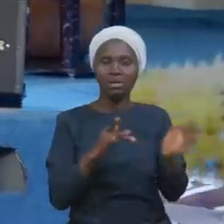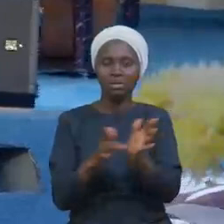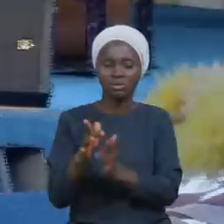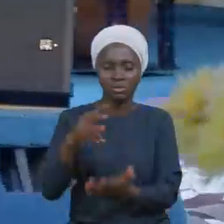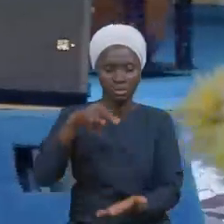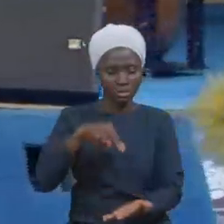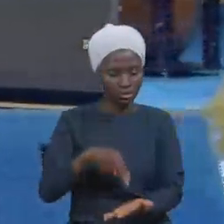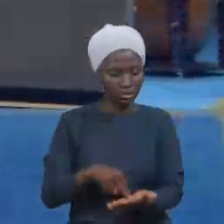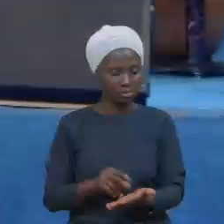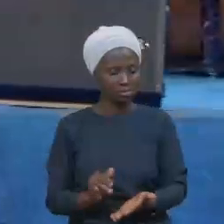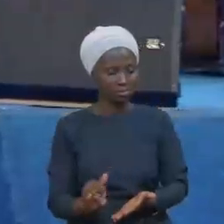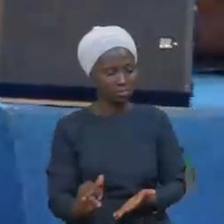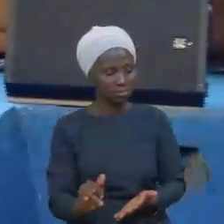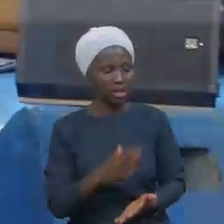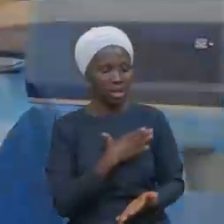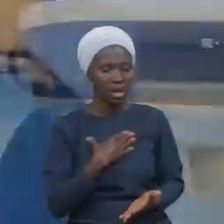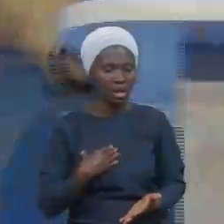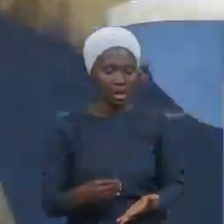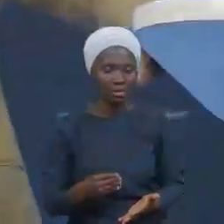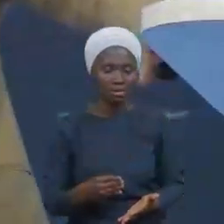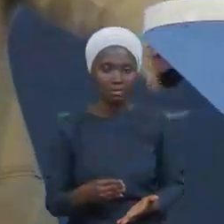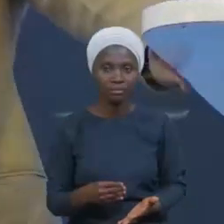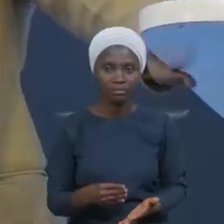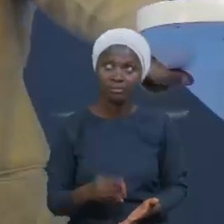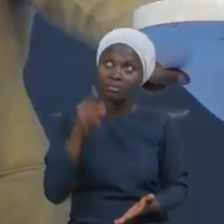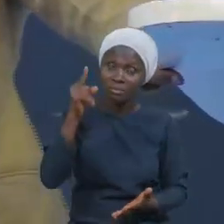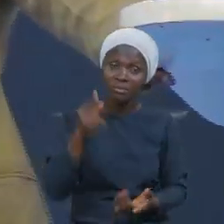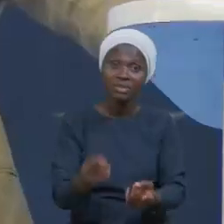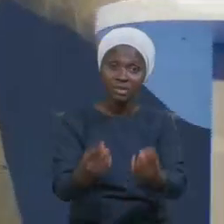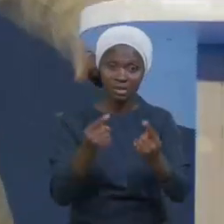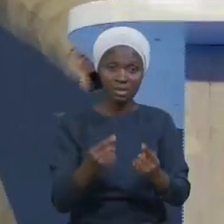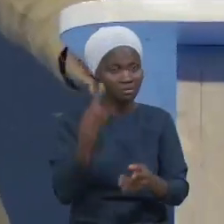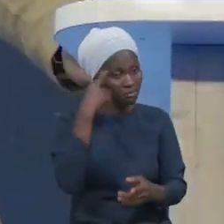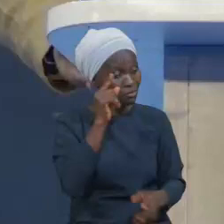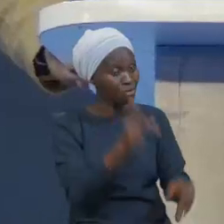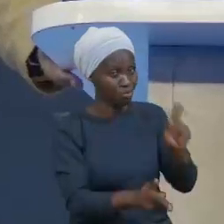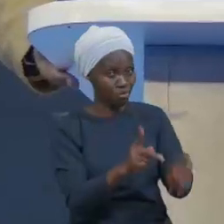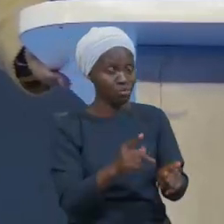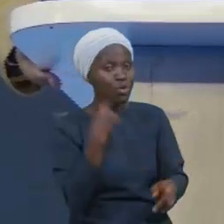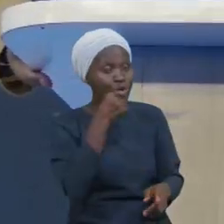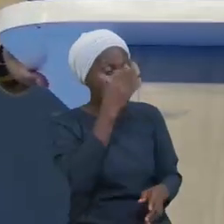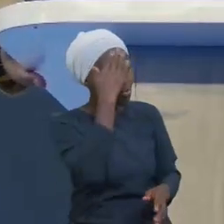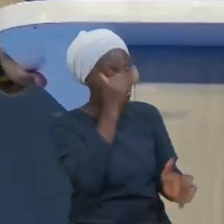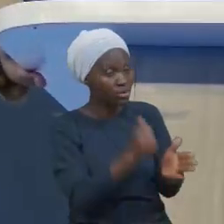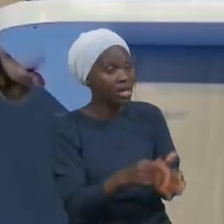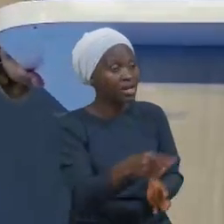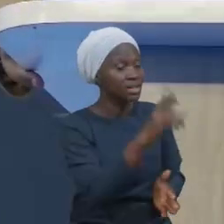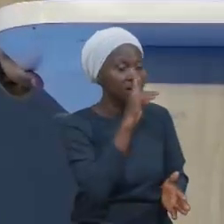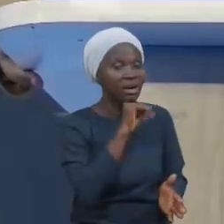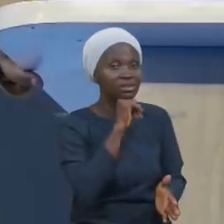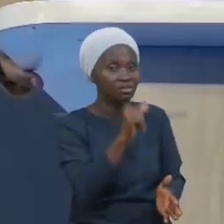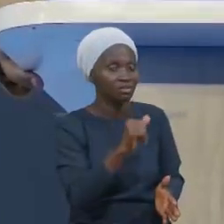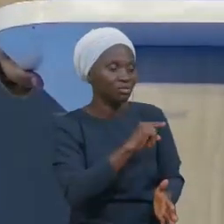stood still. He came for people who know that they are not qualified for any good